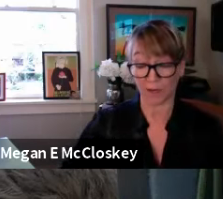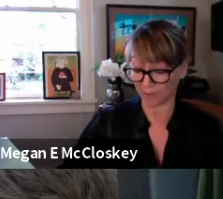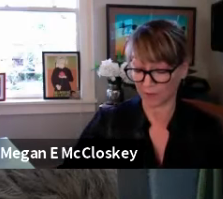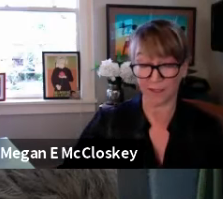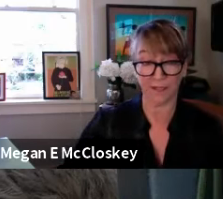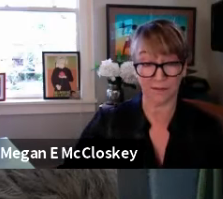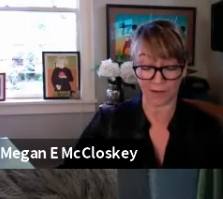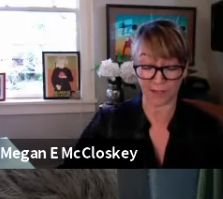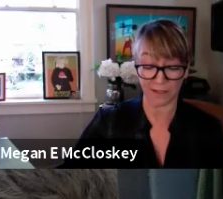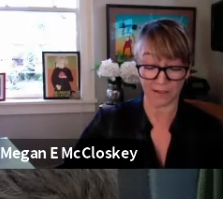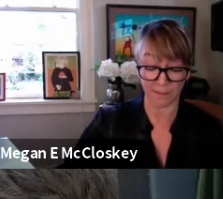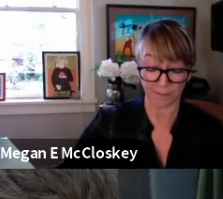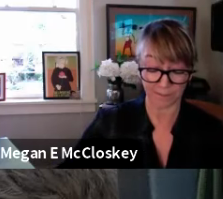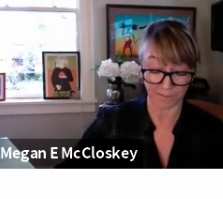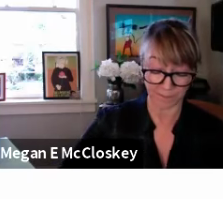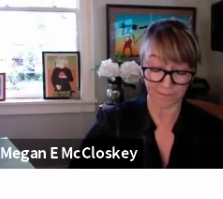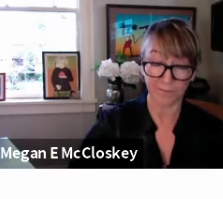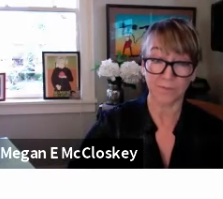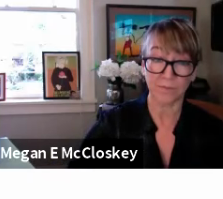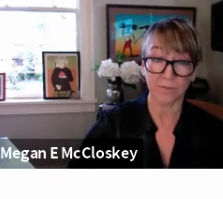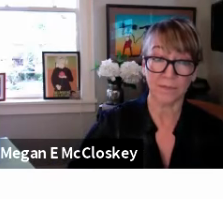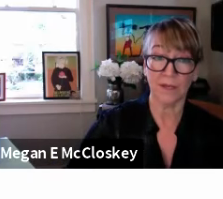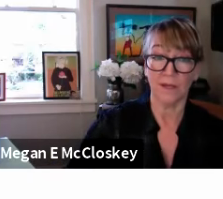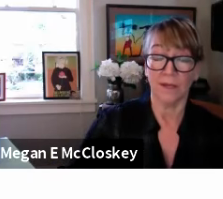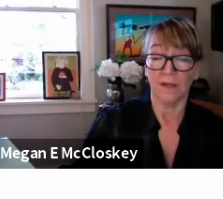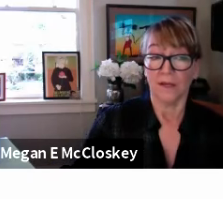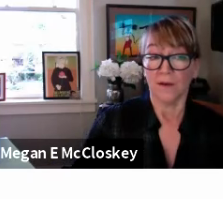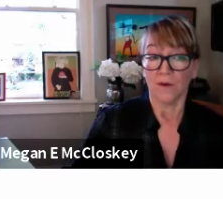protection who helped validate the findings.